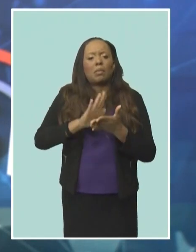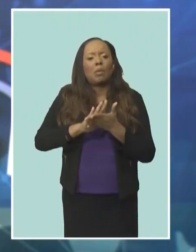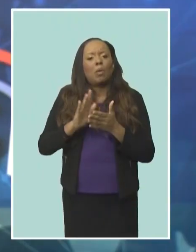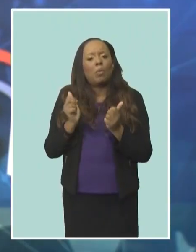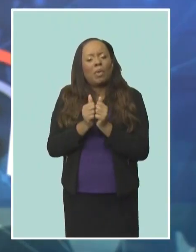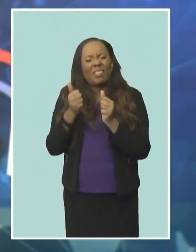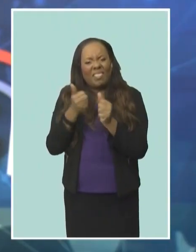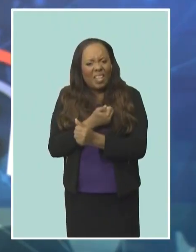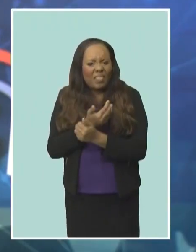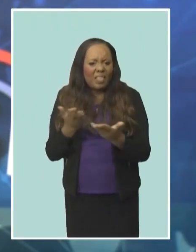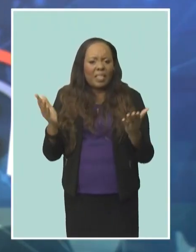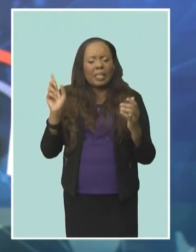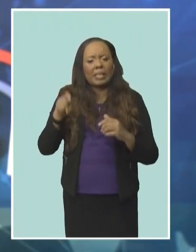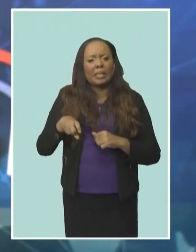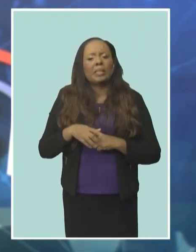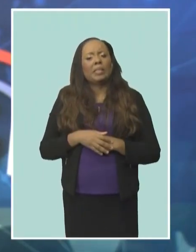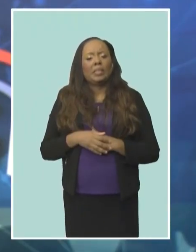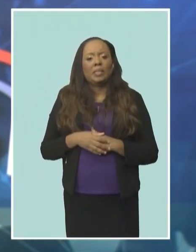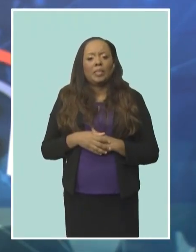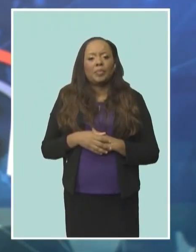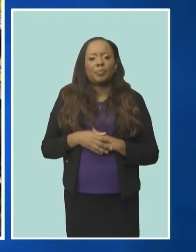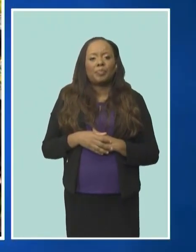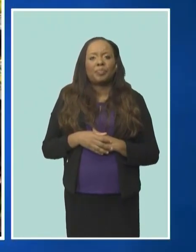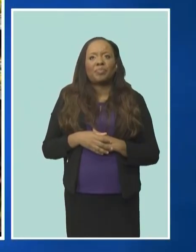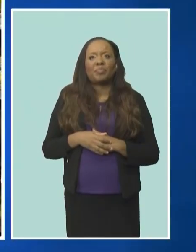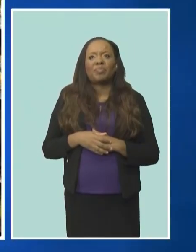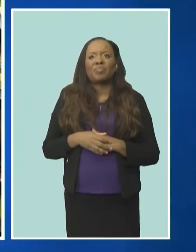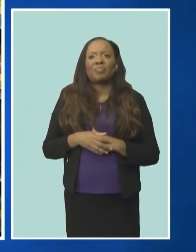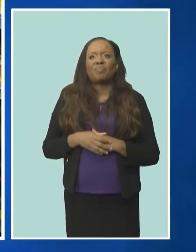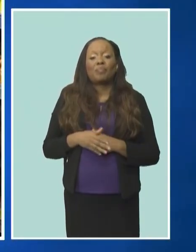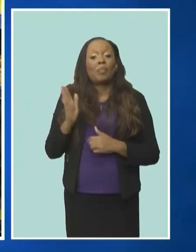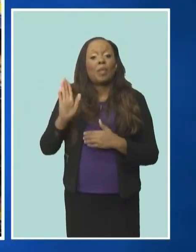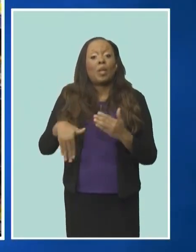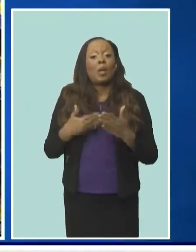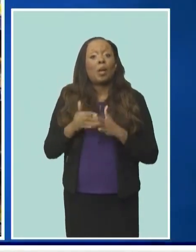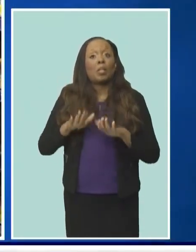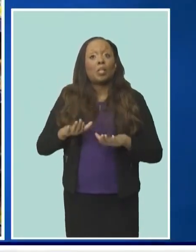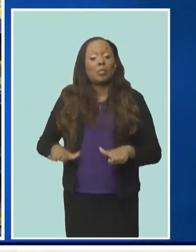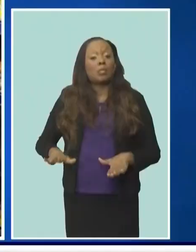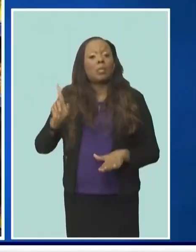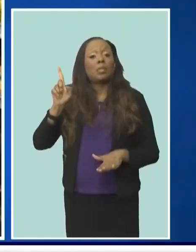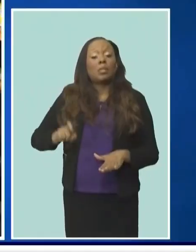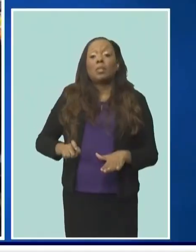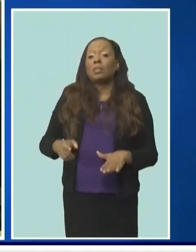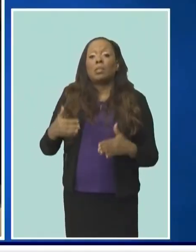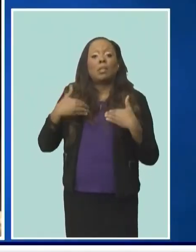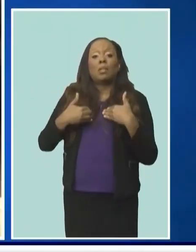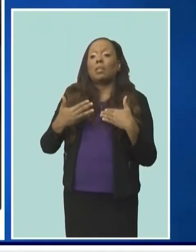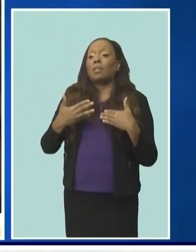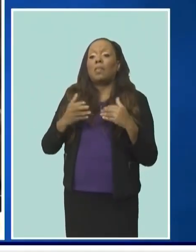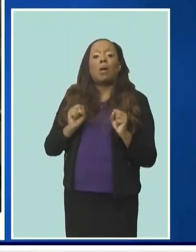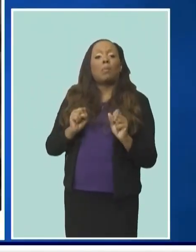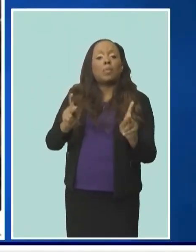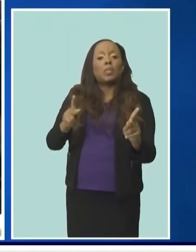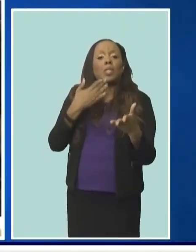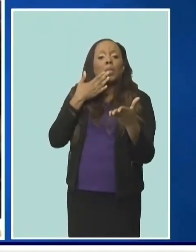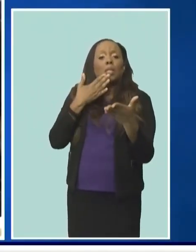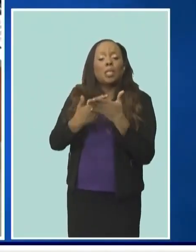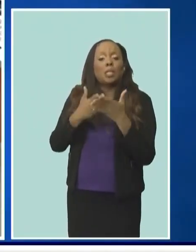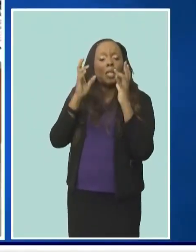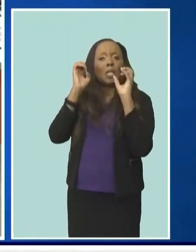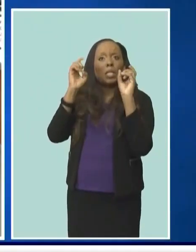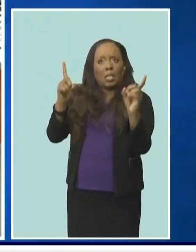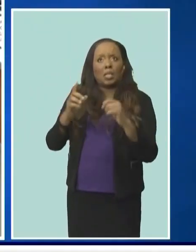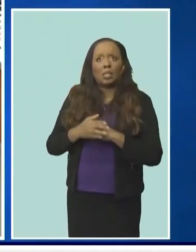More now from Deanza Roberts. Every child needs a chance in life to have a great education, and for Sharon